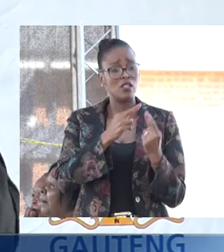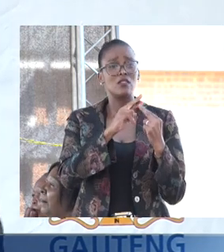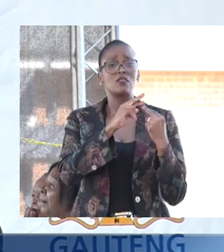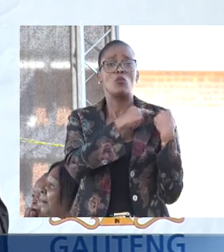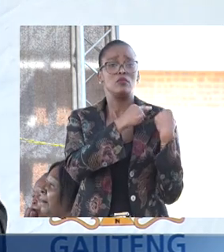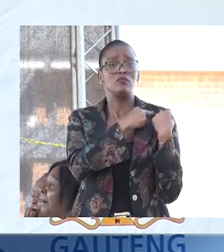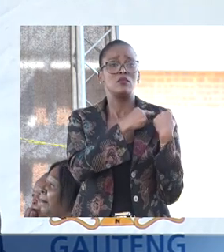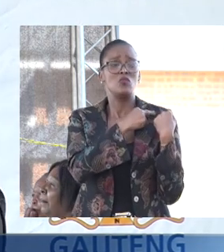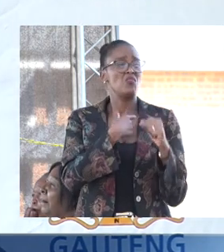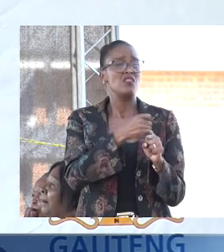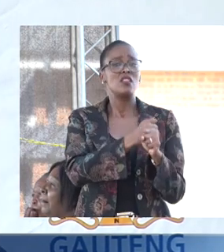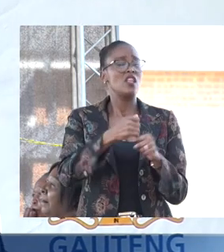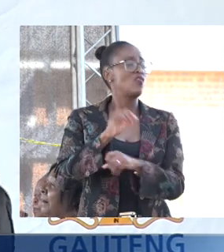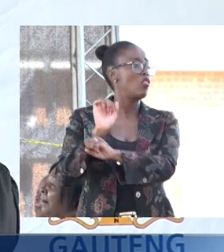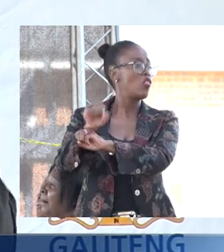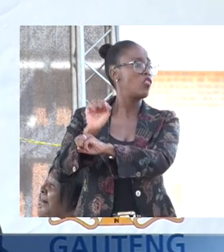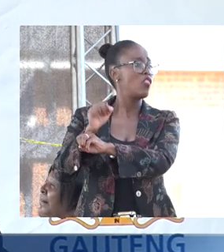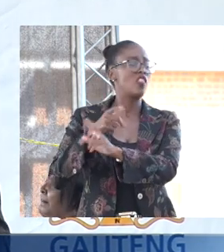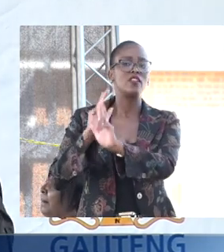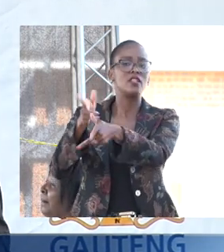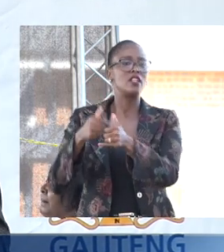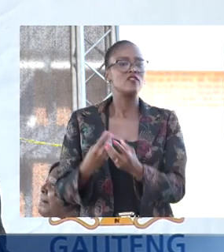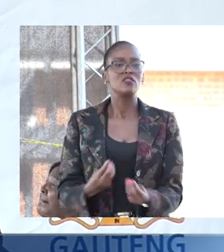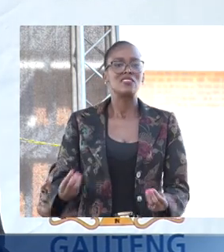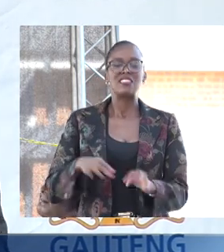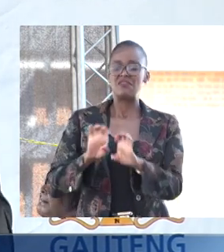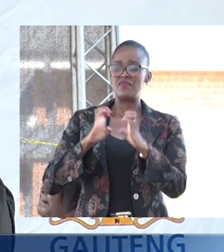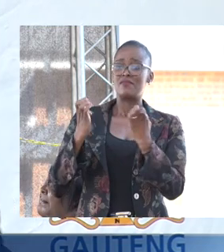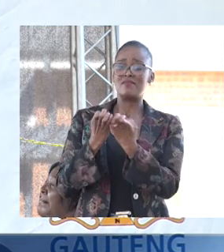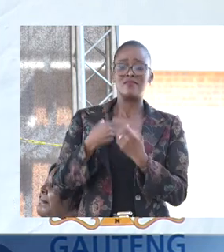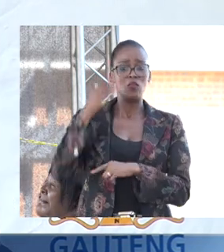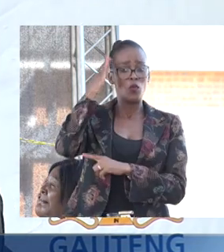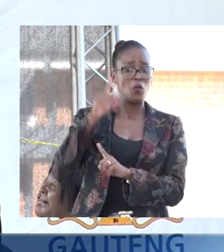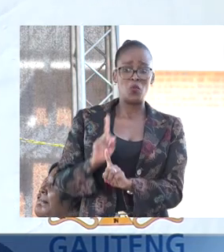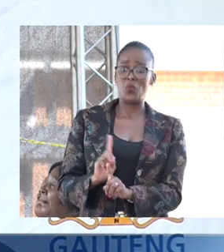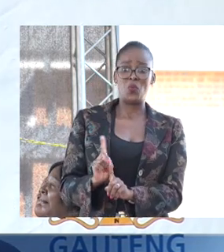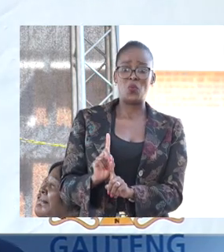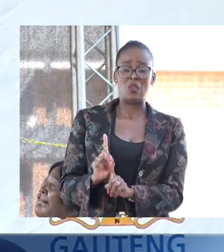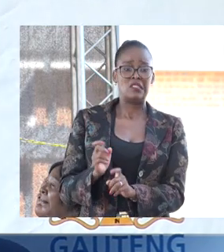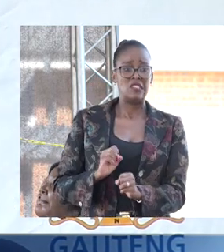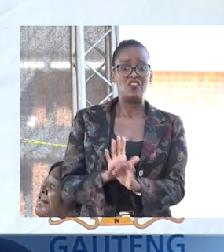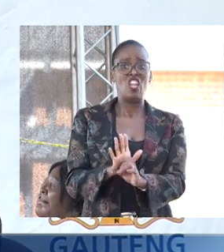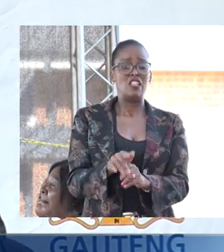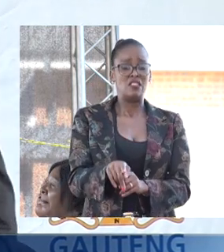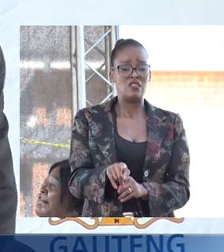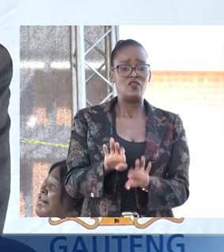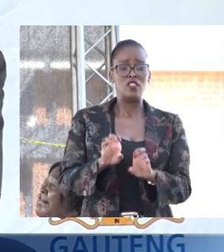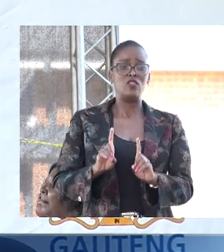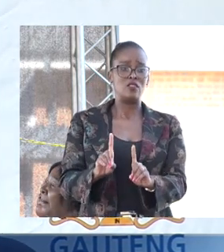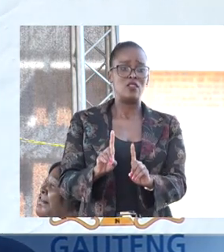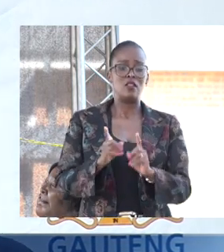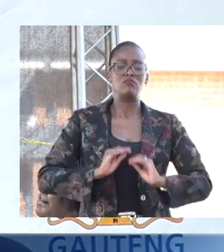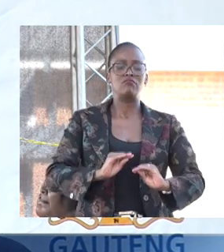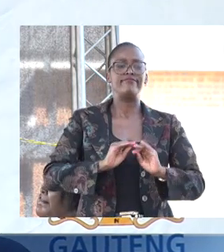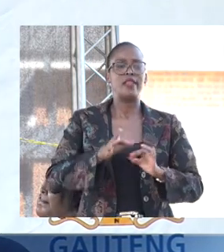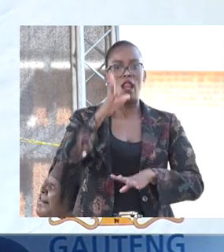and will never put our kids in an environment where we know there is no effective and efficient